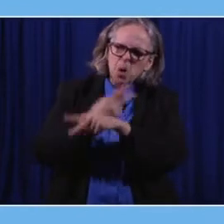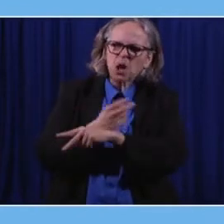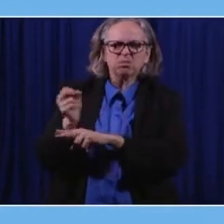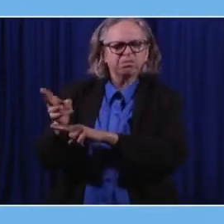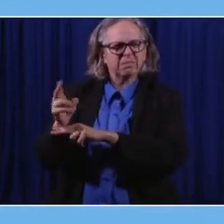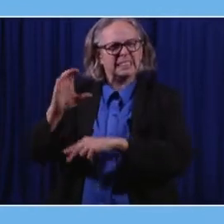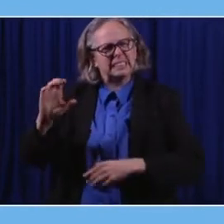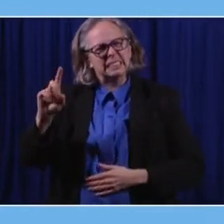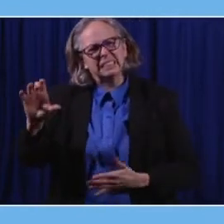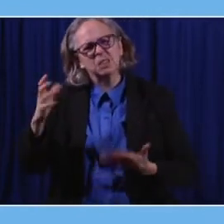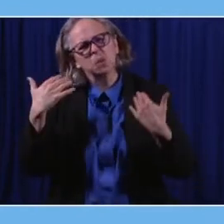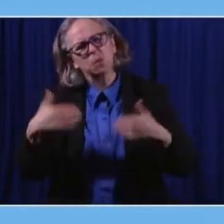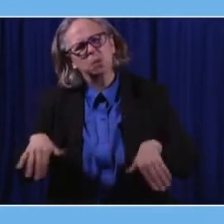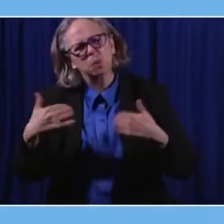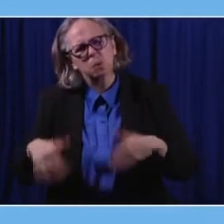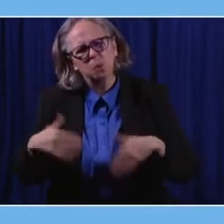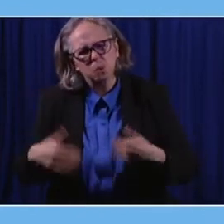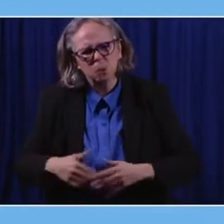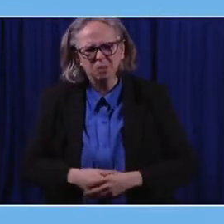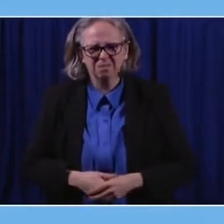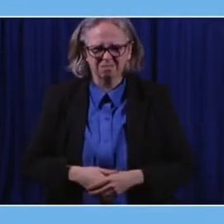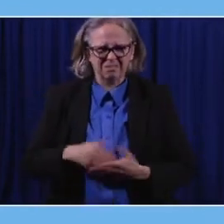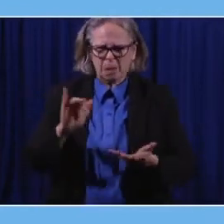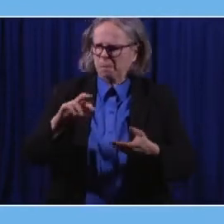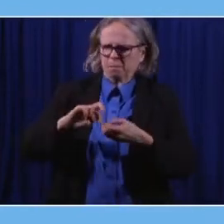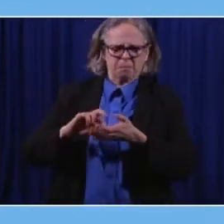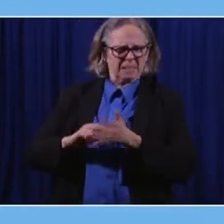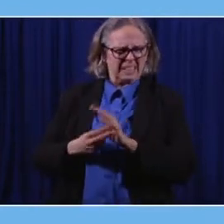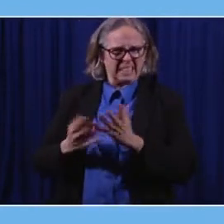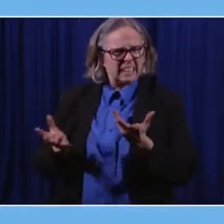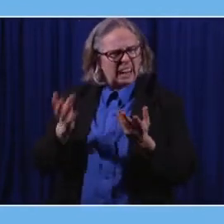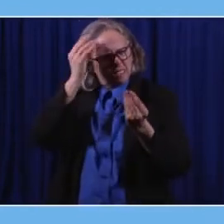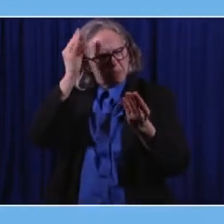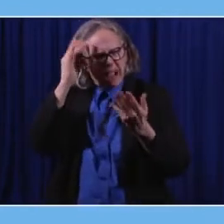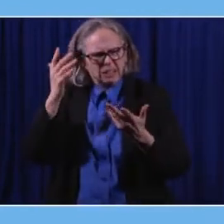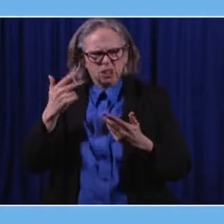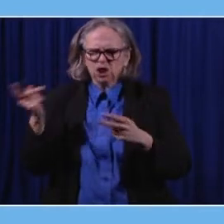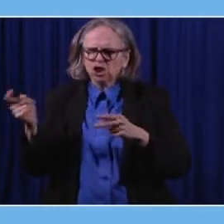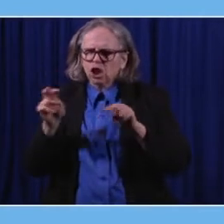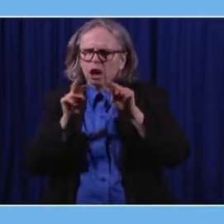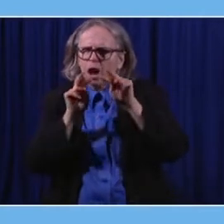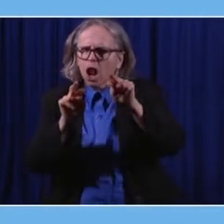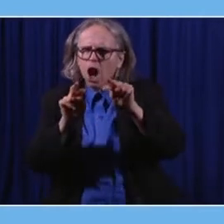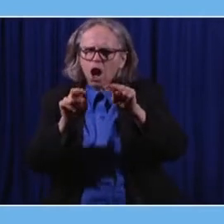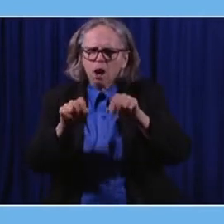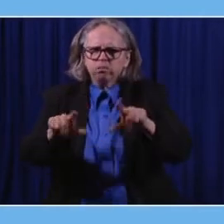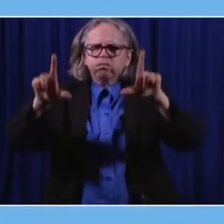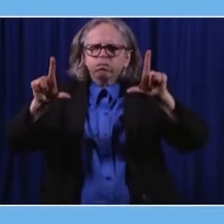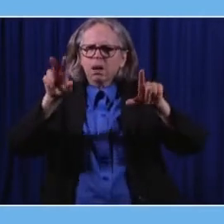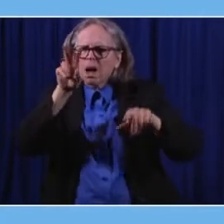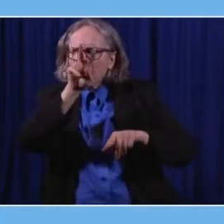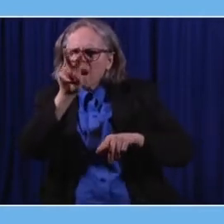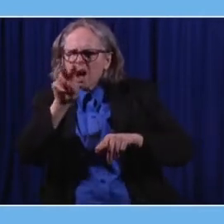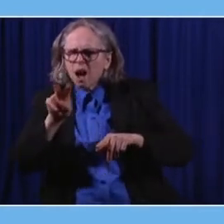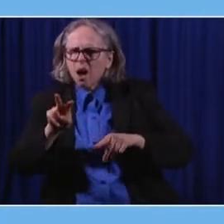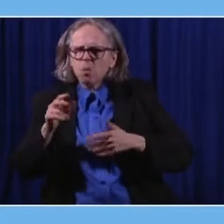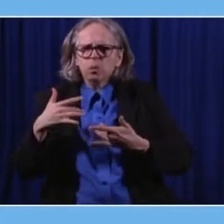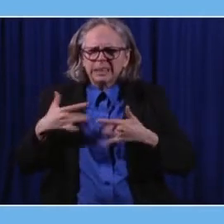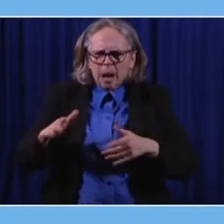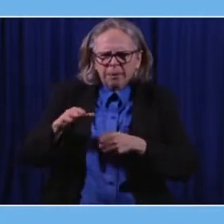You can do it any day. We've got the data for your county. It always goes back 2 weeks, how many number of cases, and